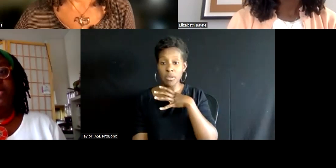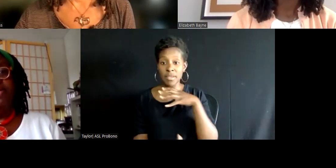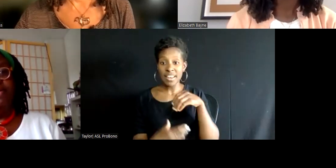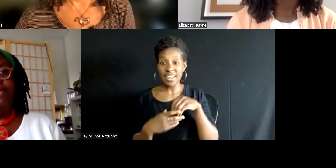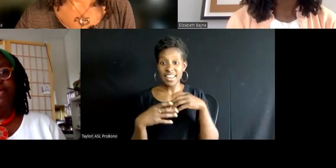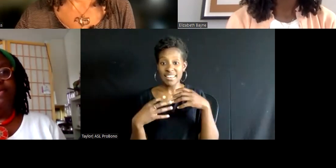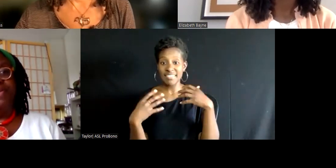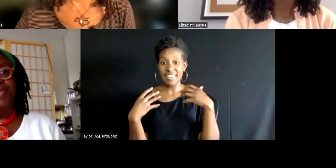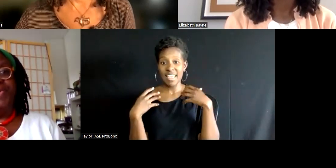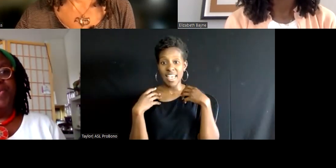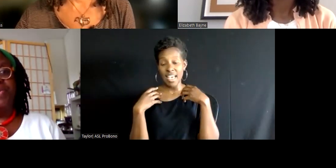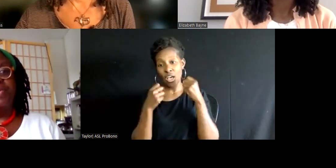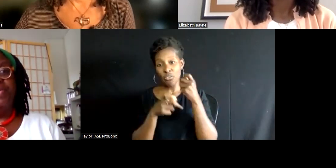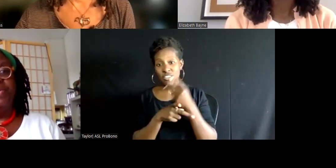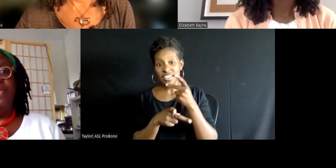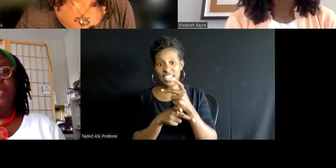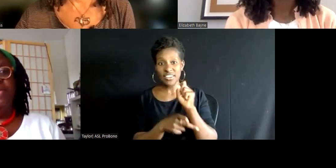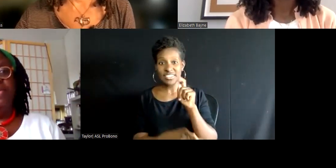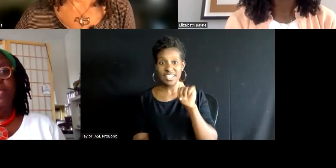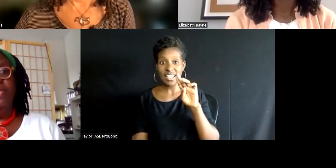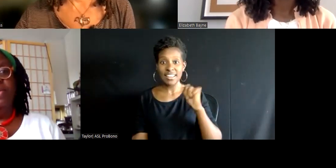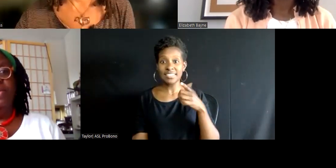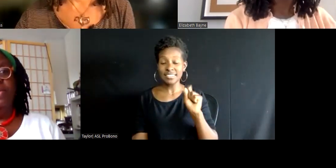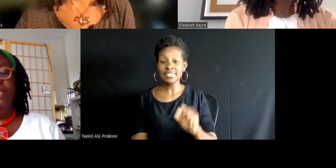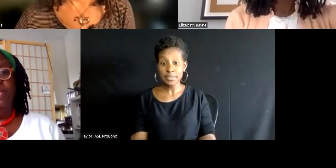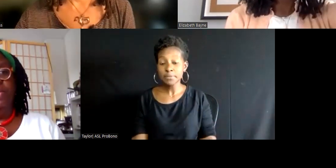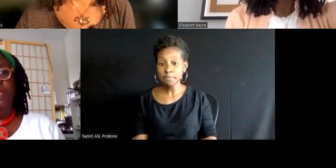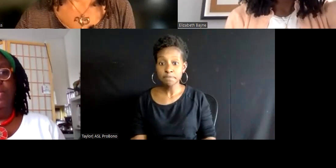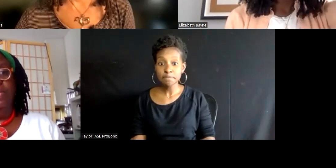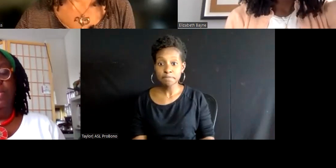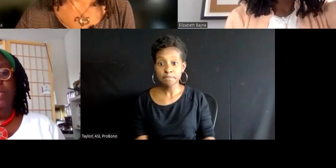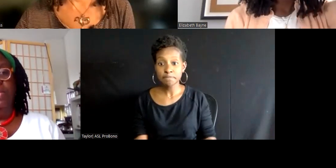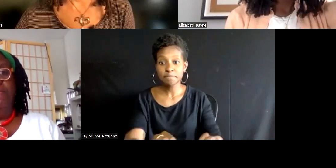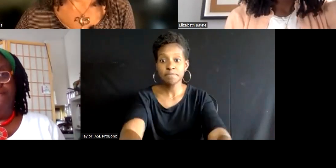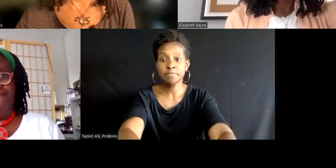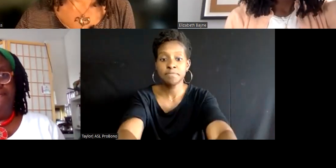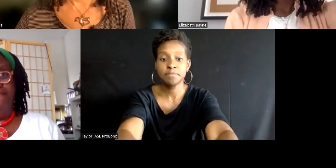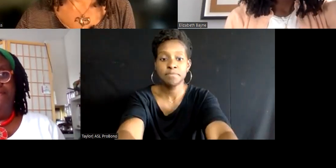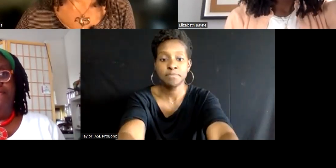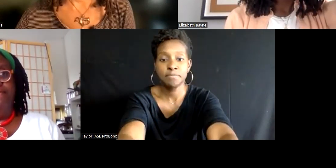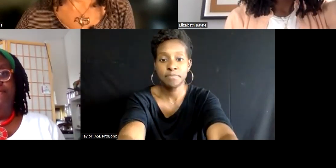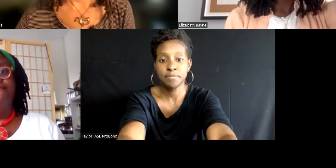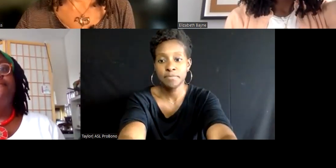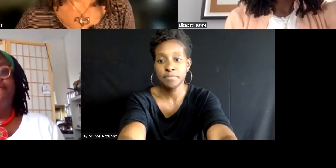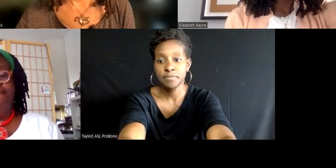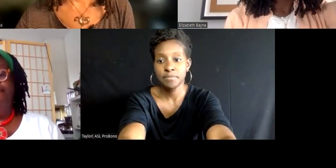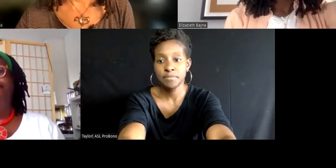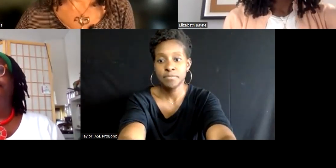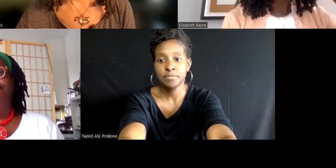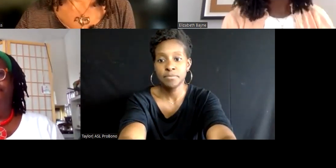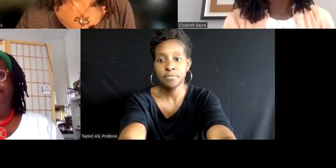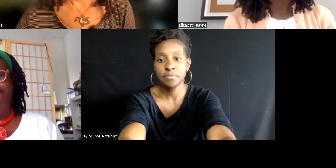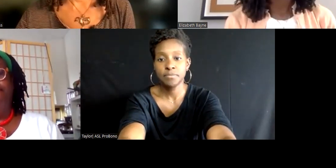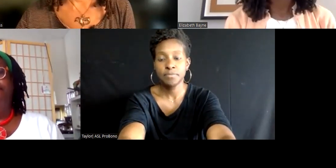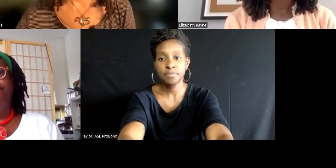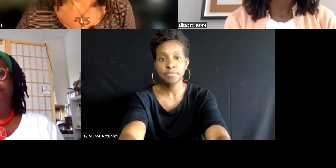healthcare settings. So all these films, we create a conversation with these films, right?